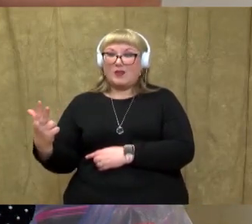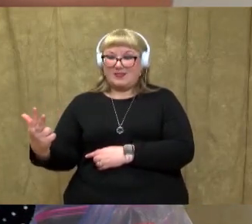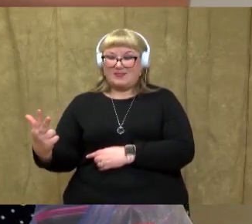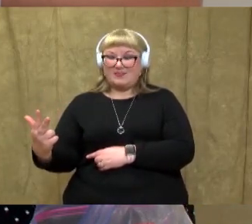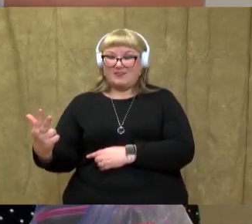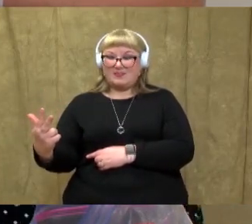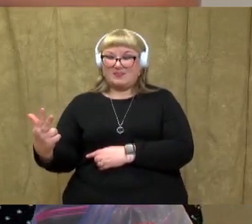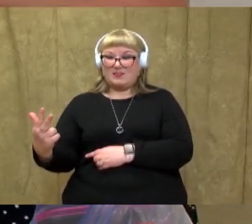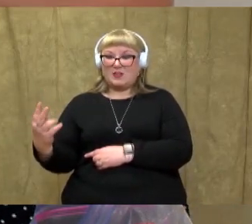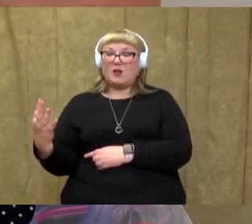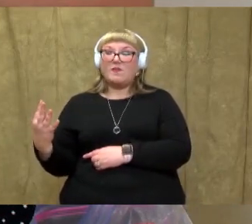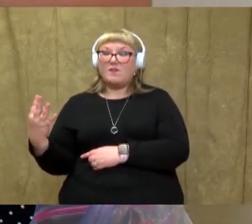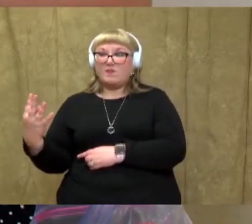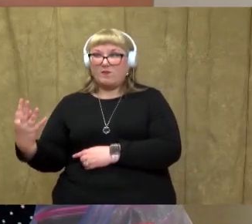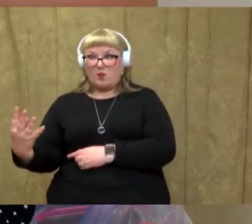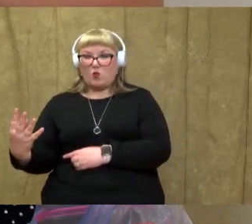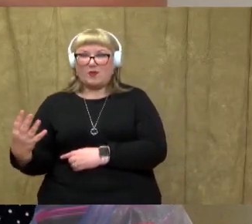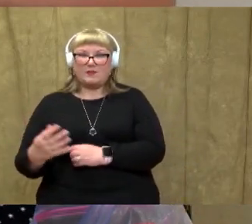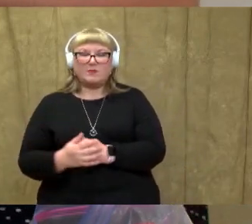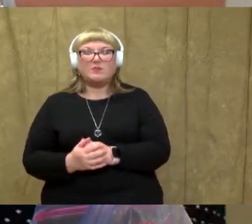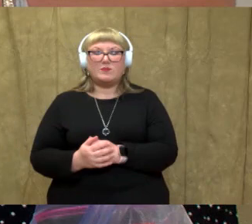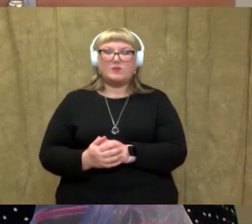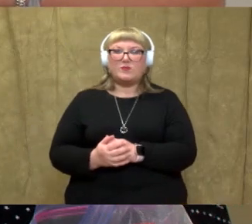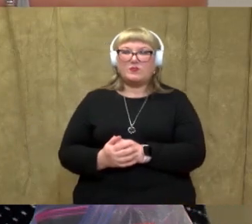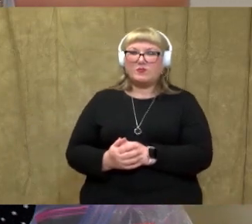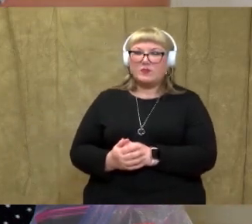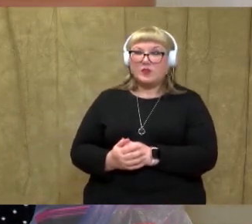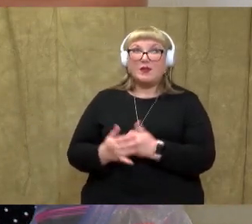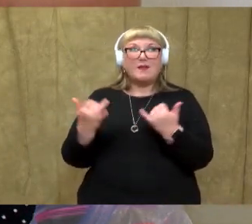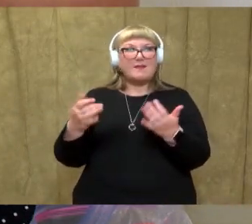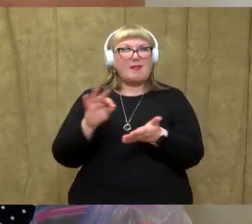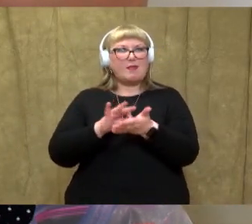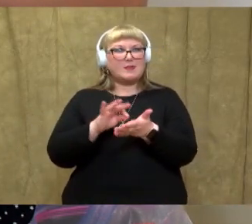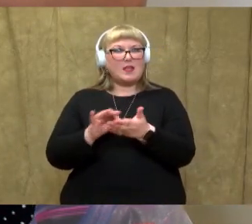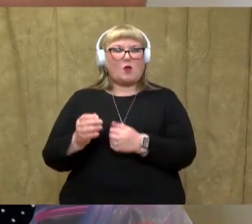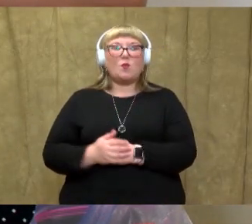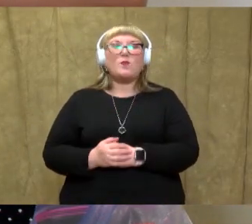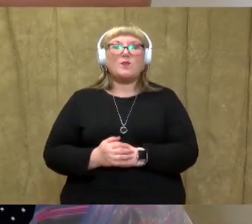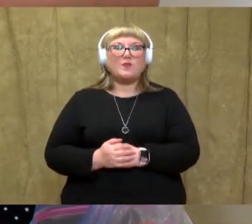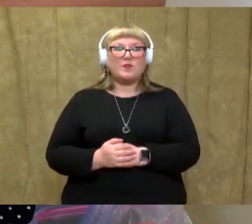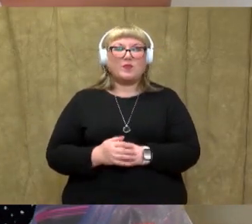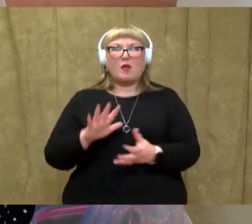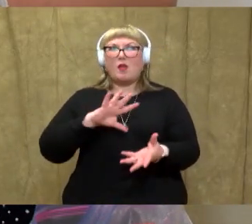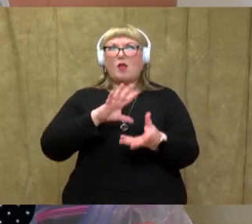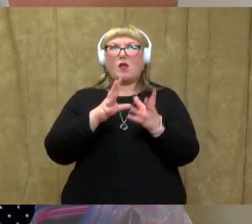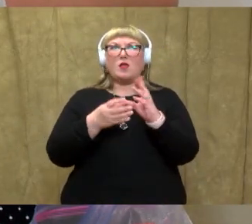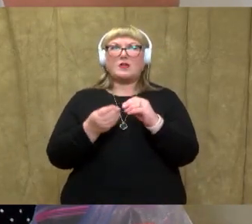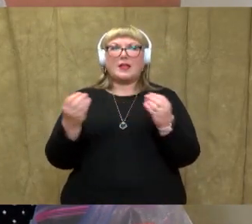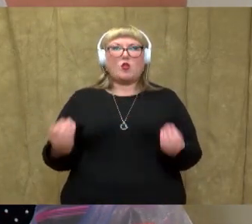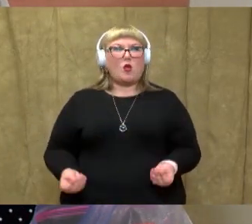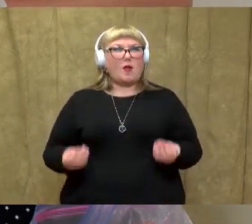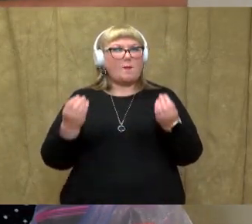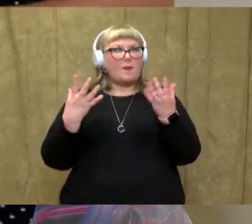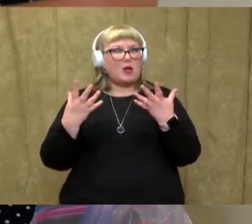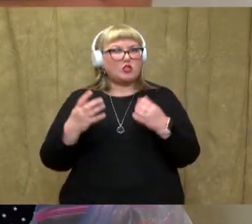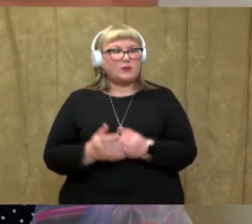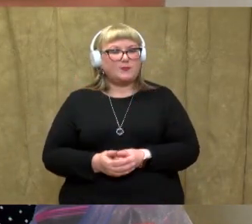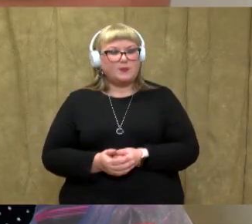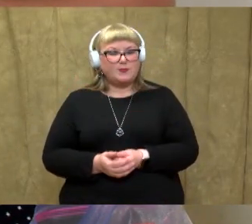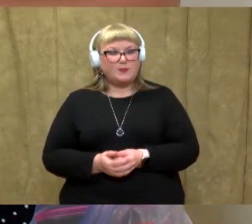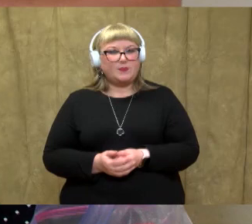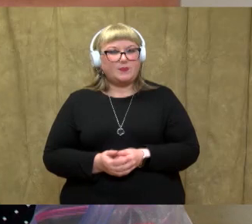3, 4. Excellent. Now let's count all of our dots together that are in our 10